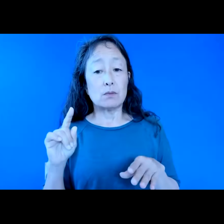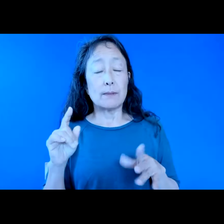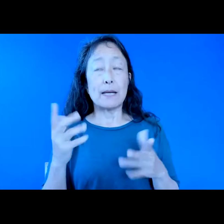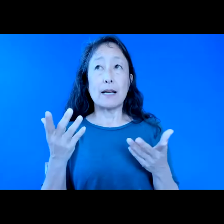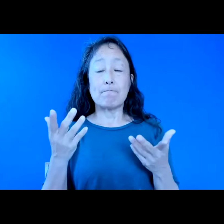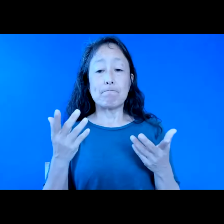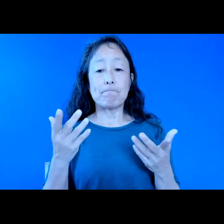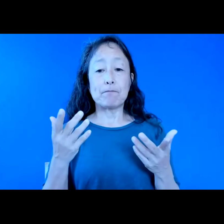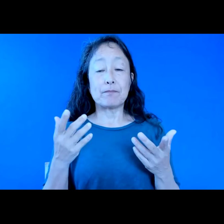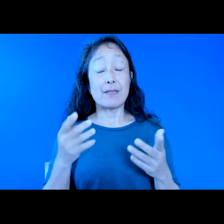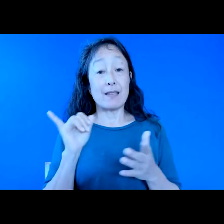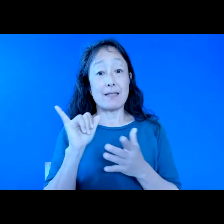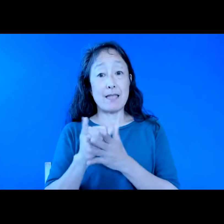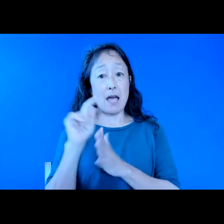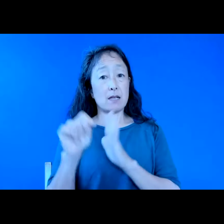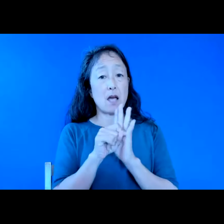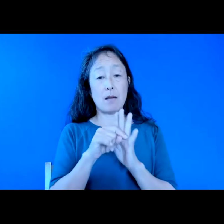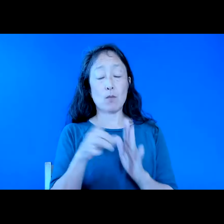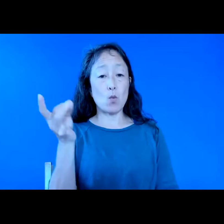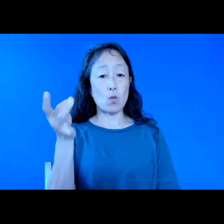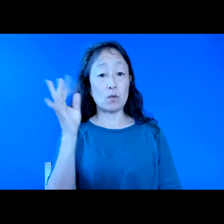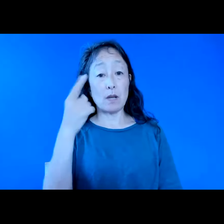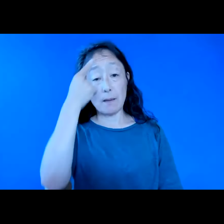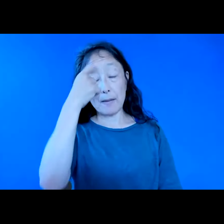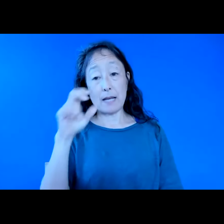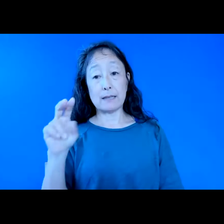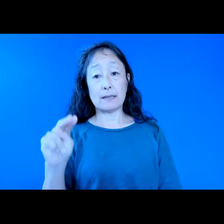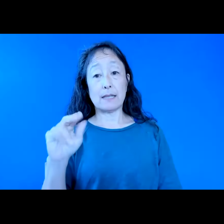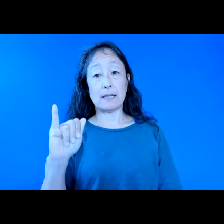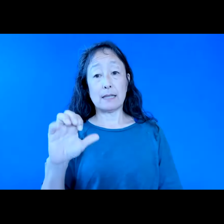was a tough time because NICWA is